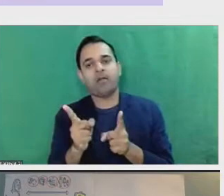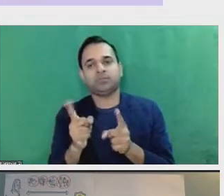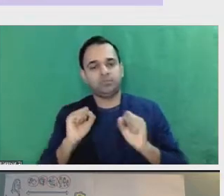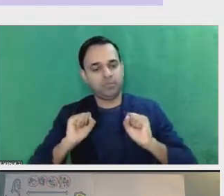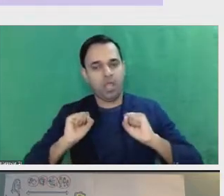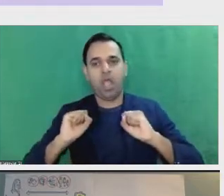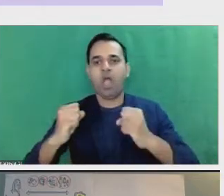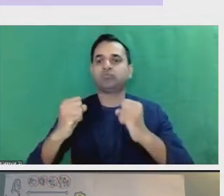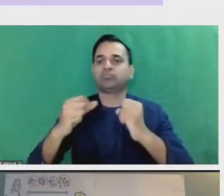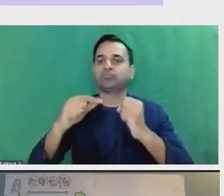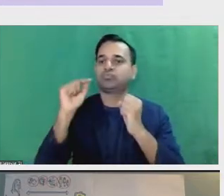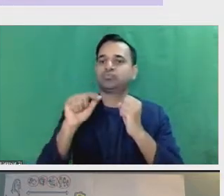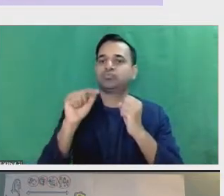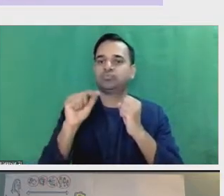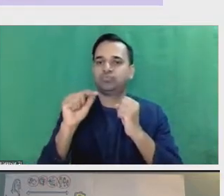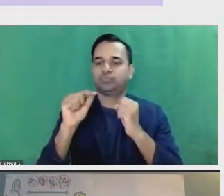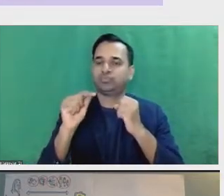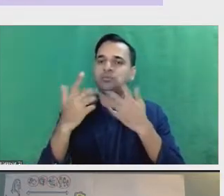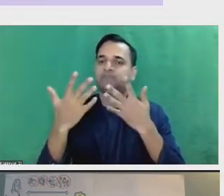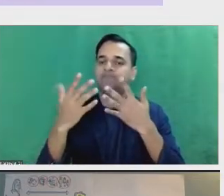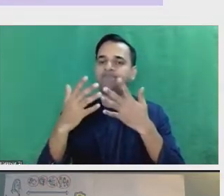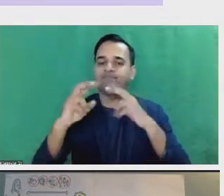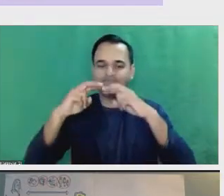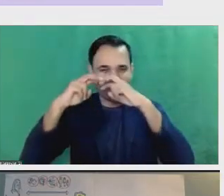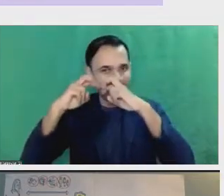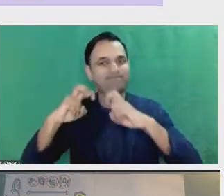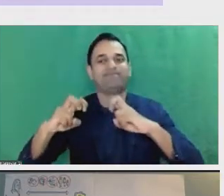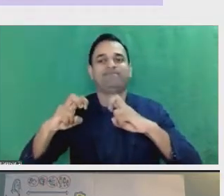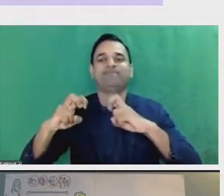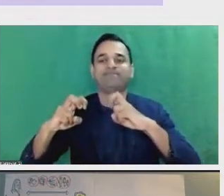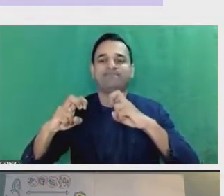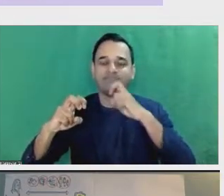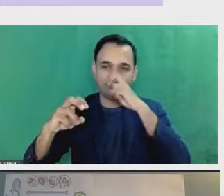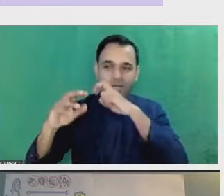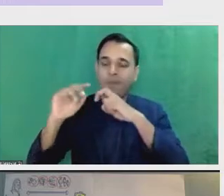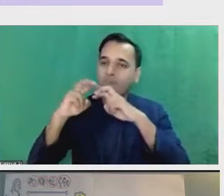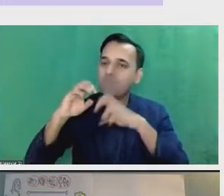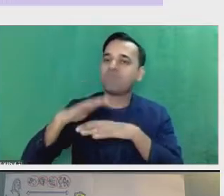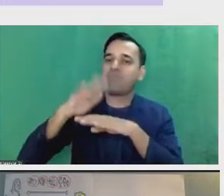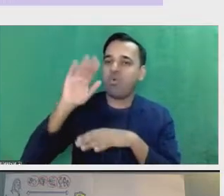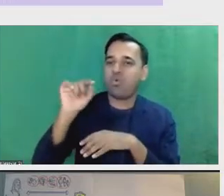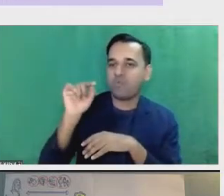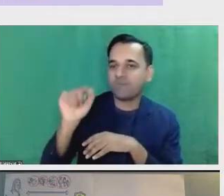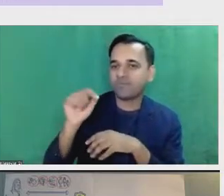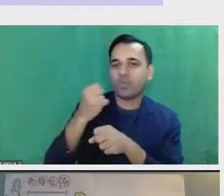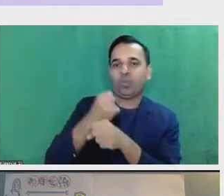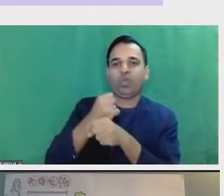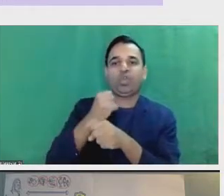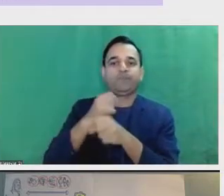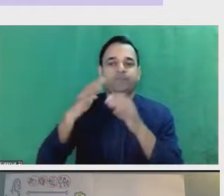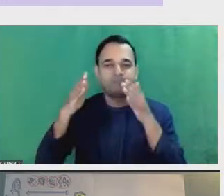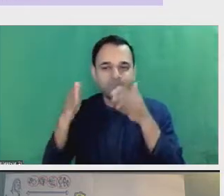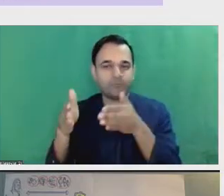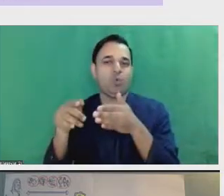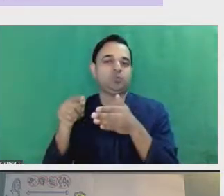in developing and implementing the post-2020 delivery framework is a gender inclusive one. Time